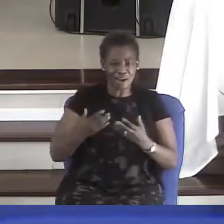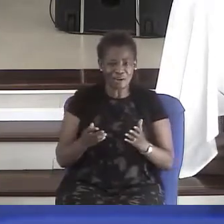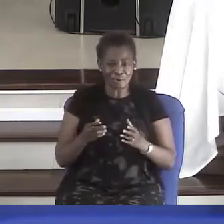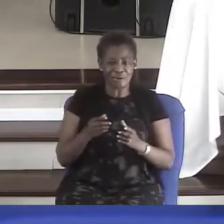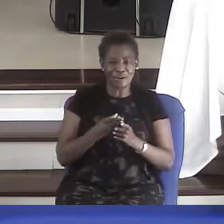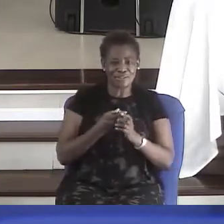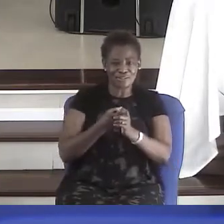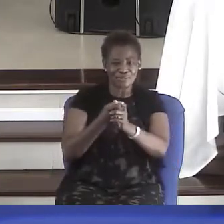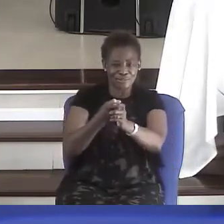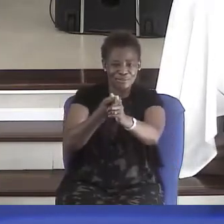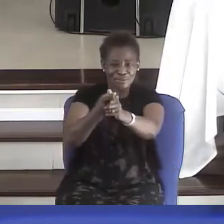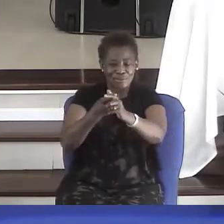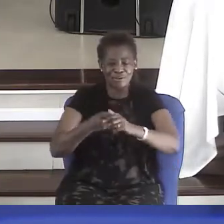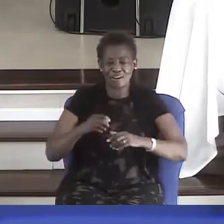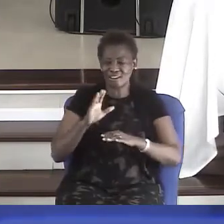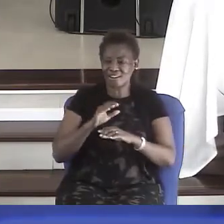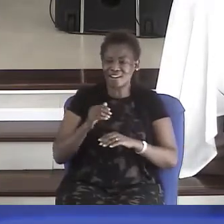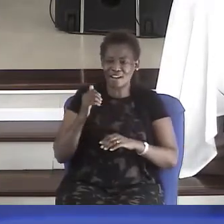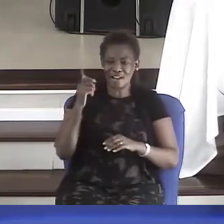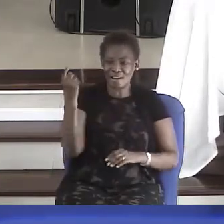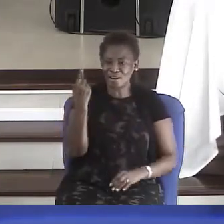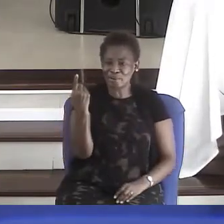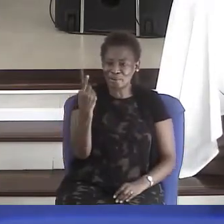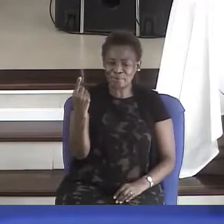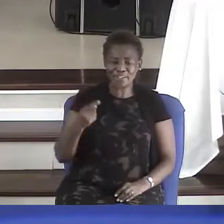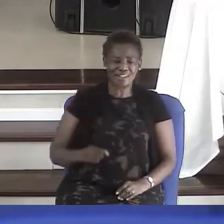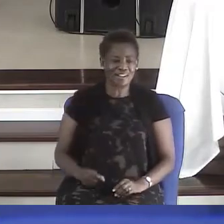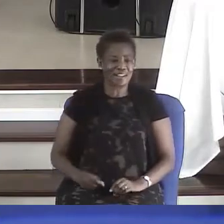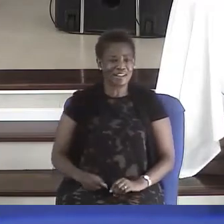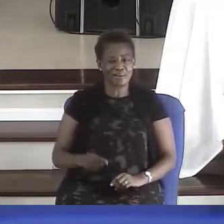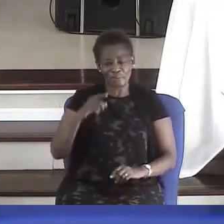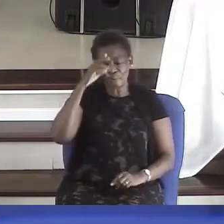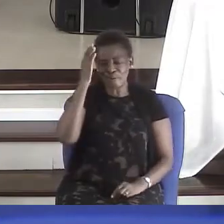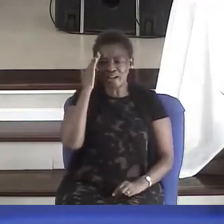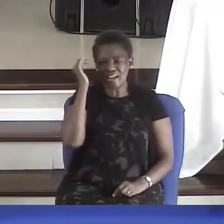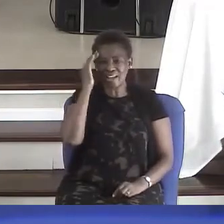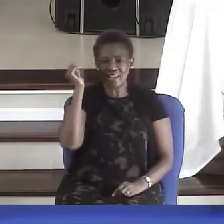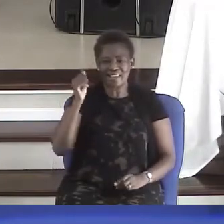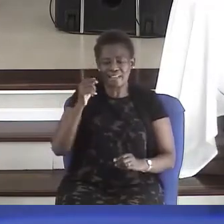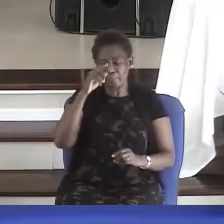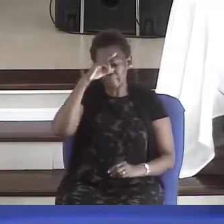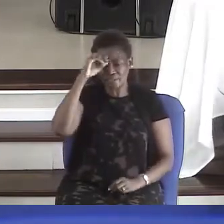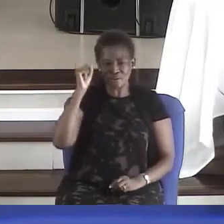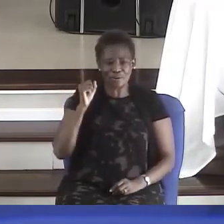brothers and sisters. Why? Because you want to remain healthy.